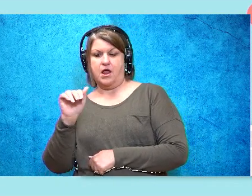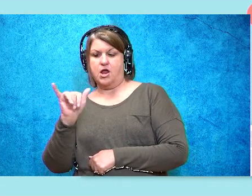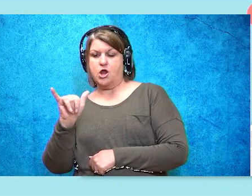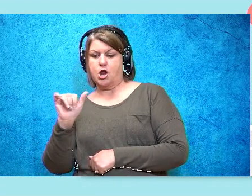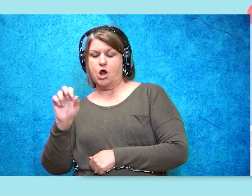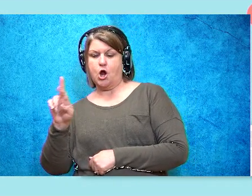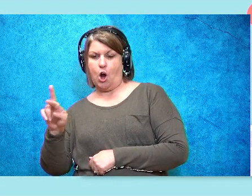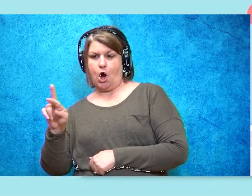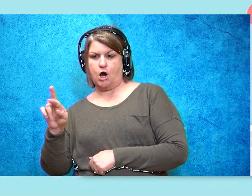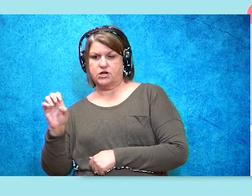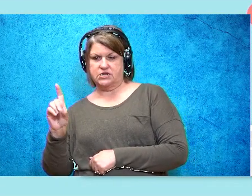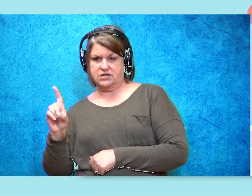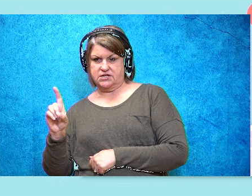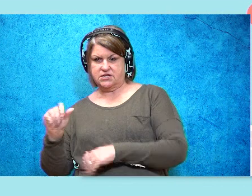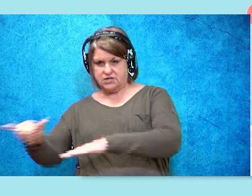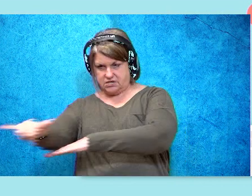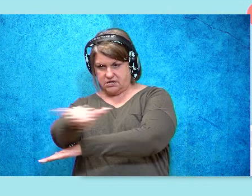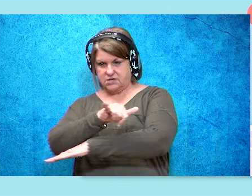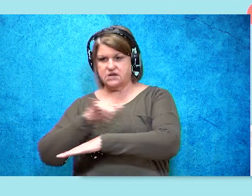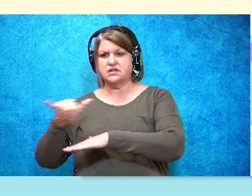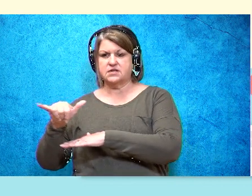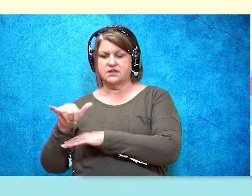Yard. Yard.